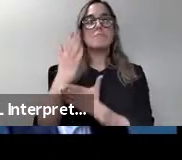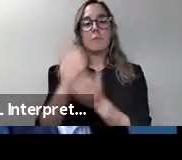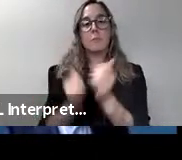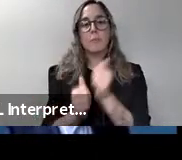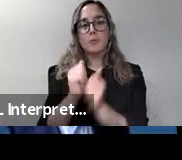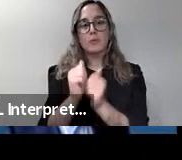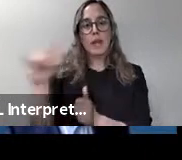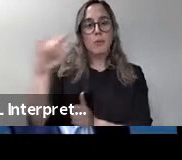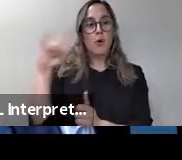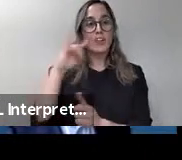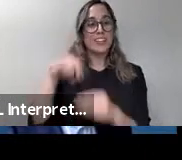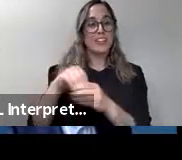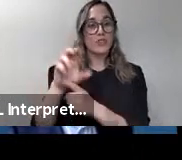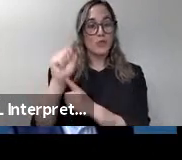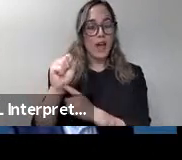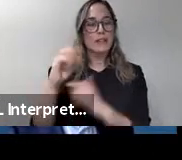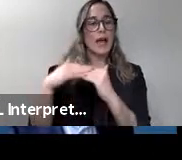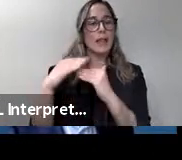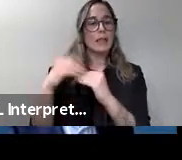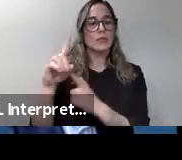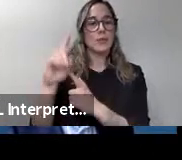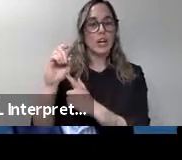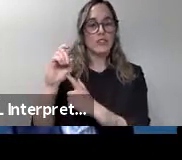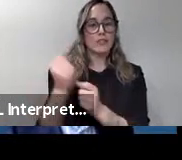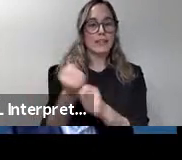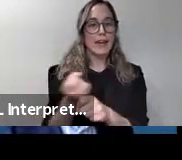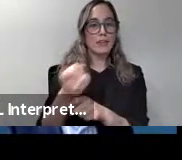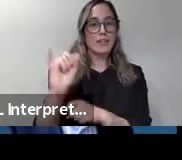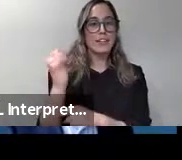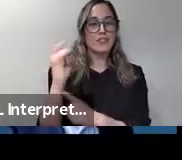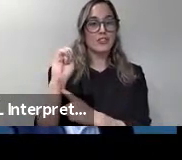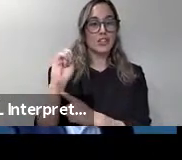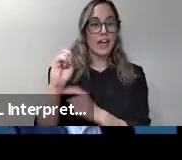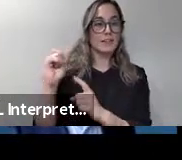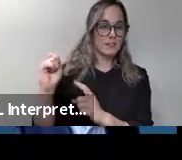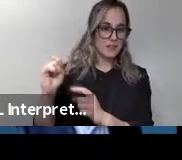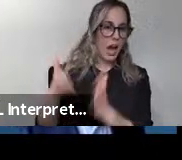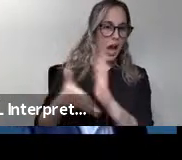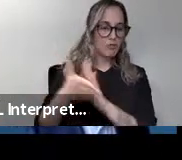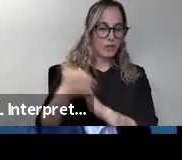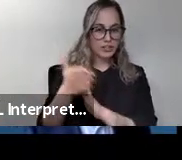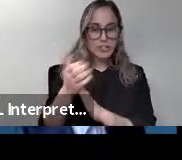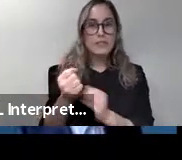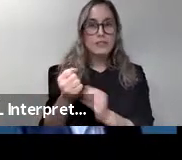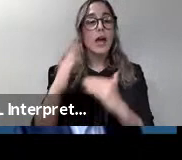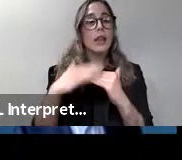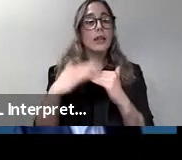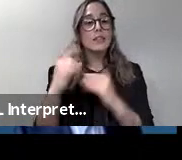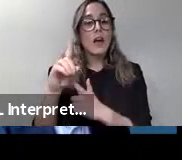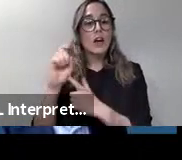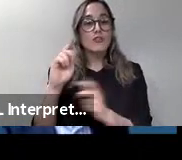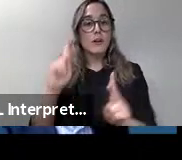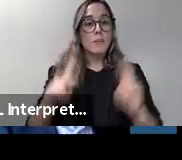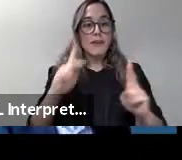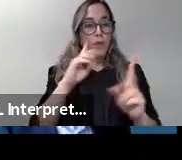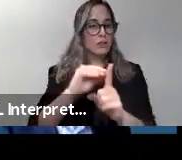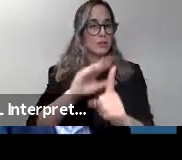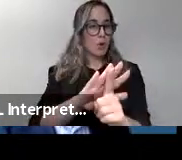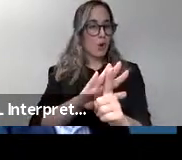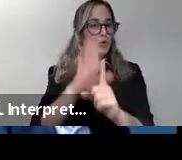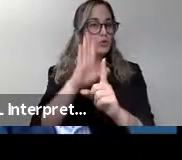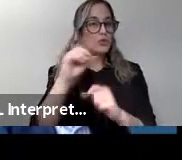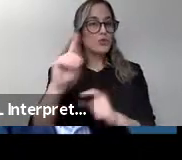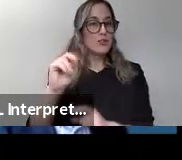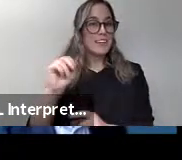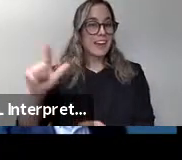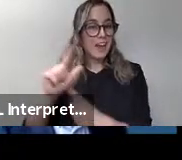contiguous U.S. with at least 100 annual average daily jet operations, at least 100 people exposed to a day-night average sound level greater than or equal